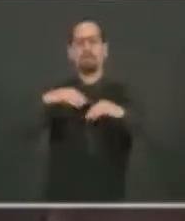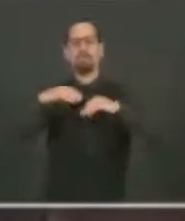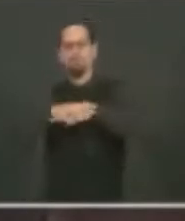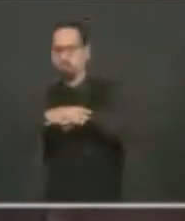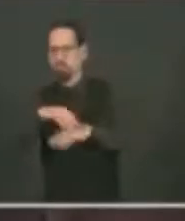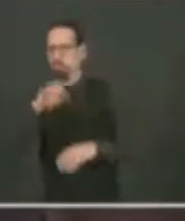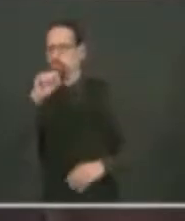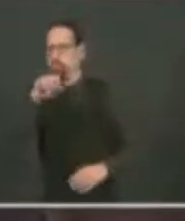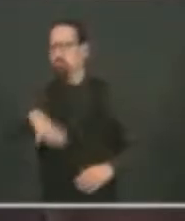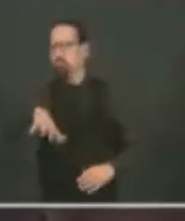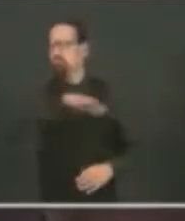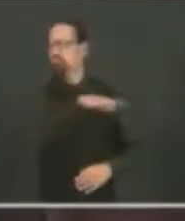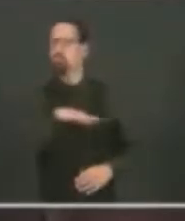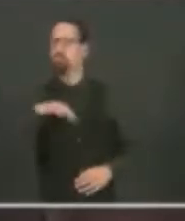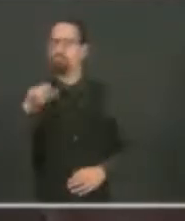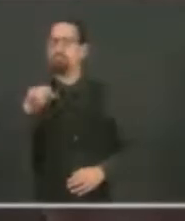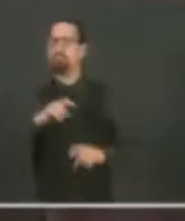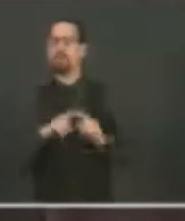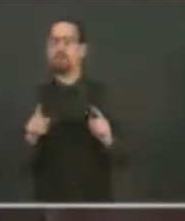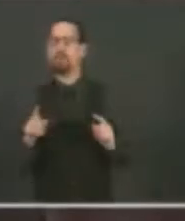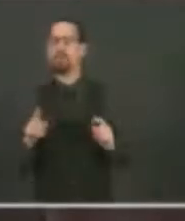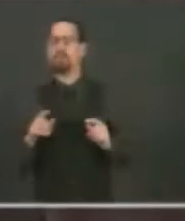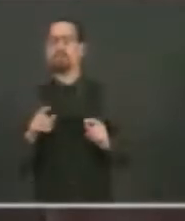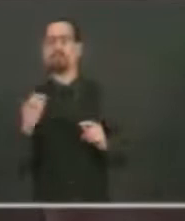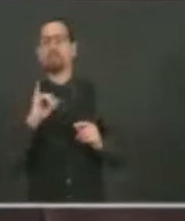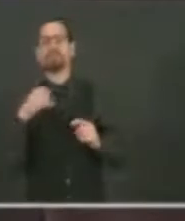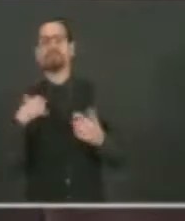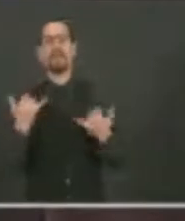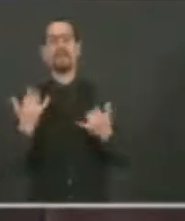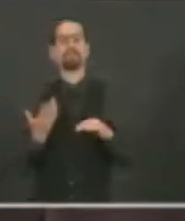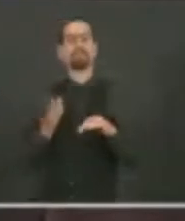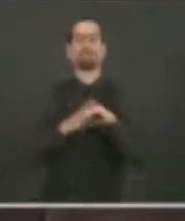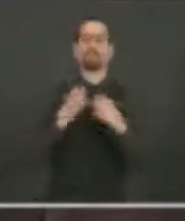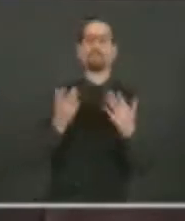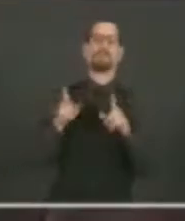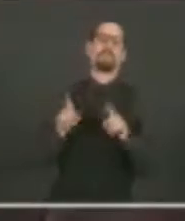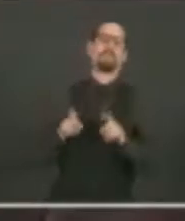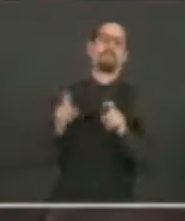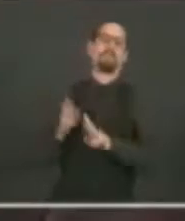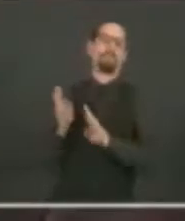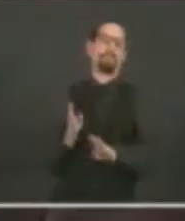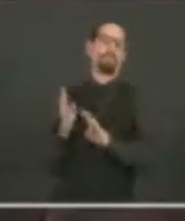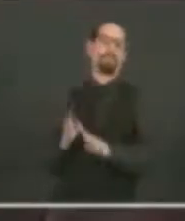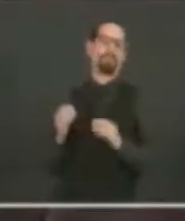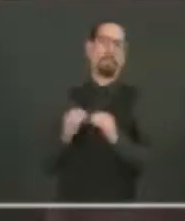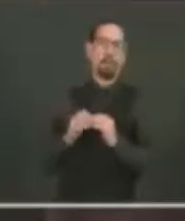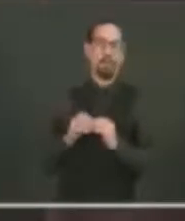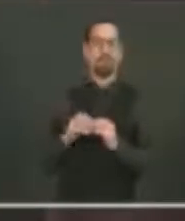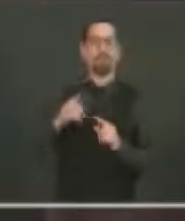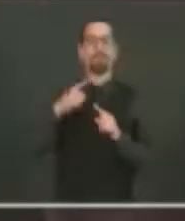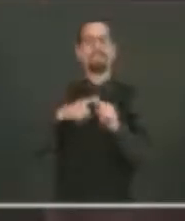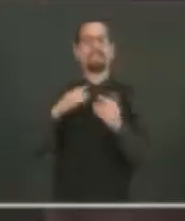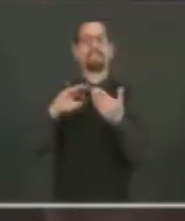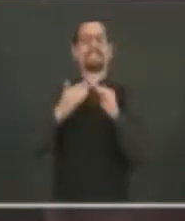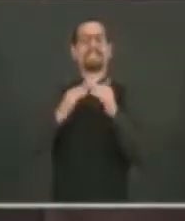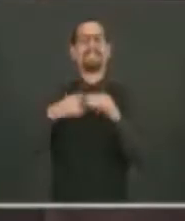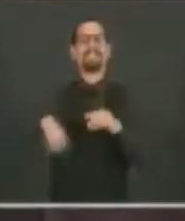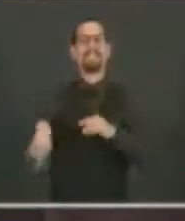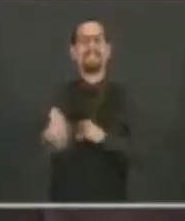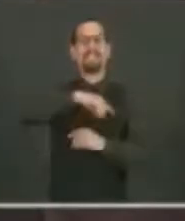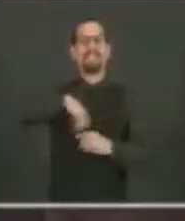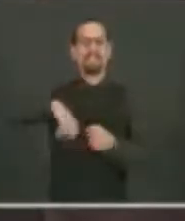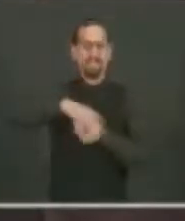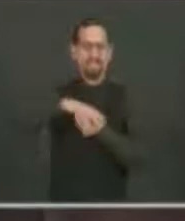testing more in our densely populated communities, which were the same factors that were